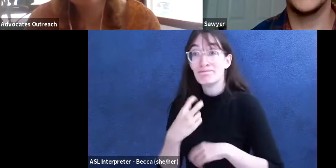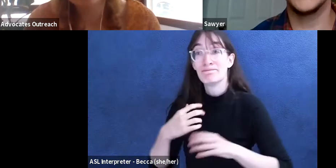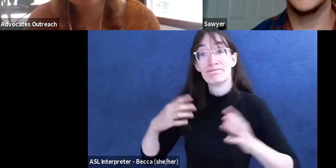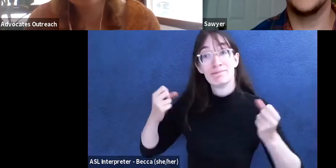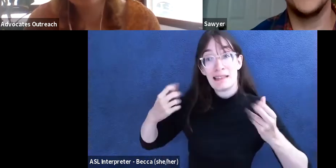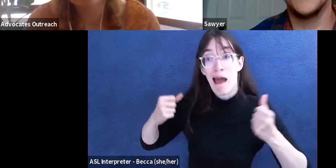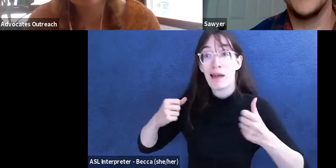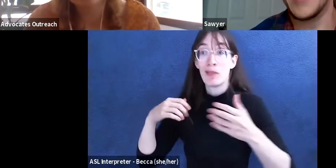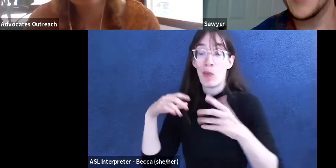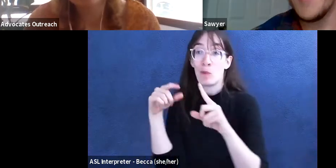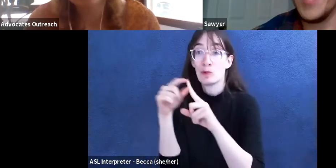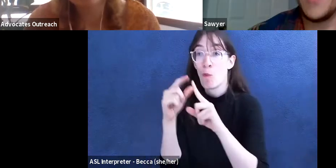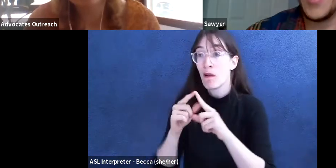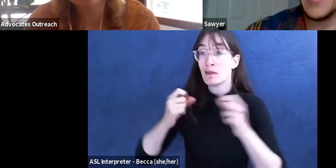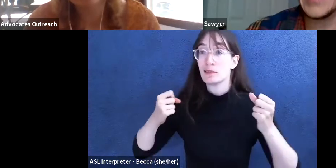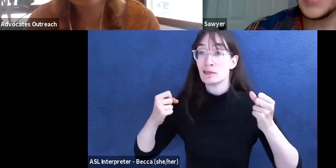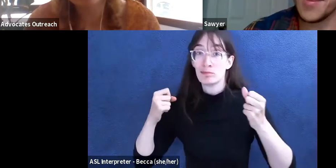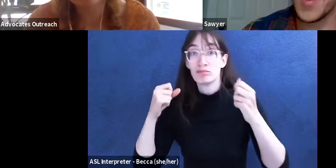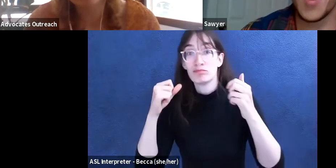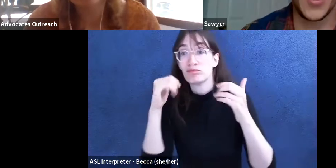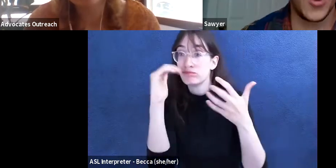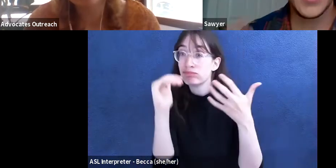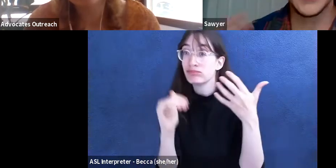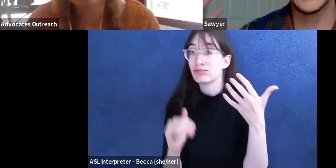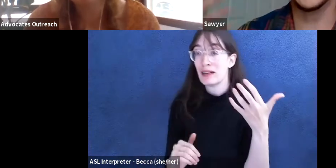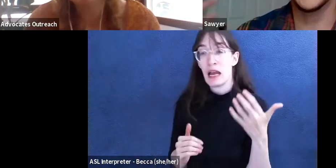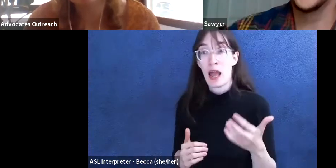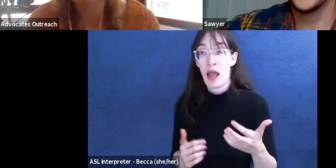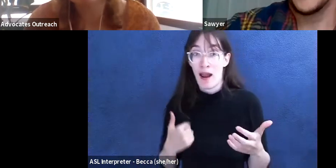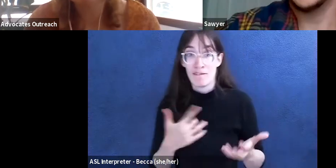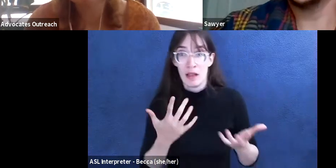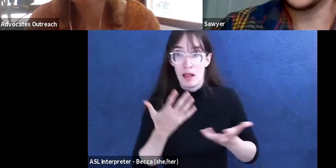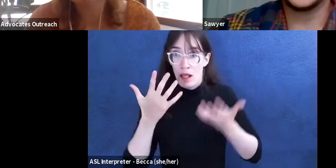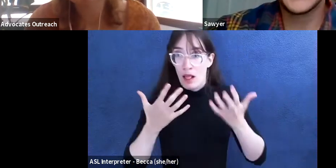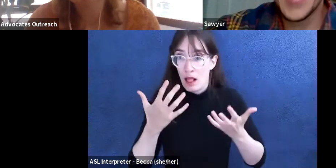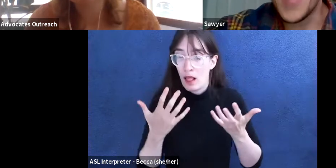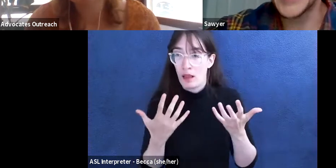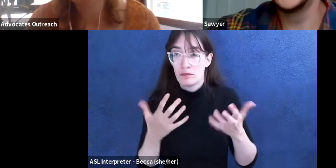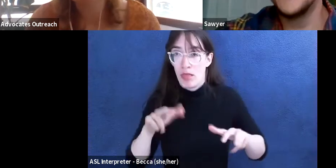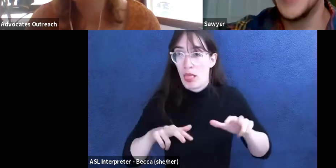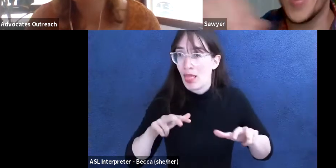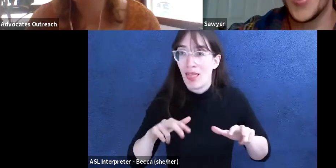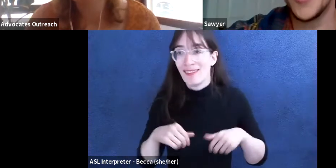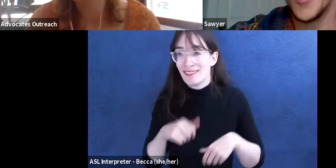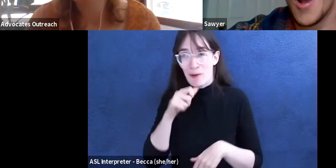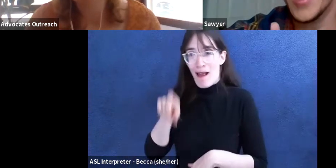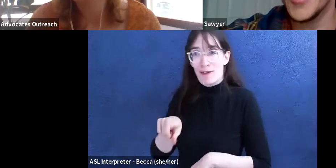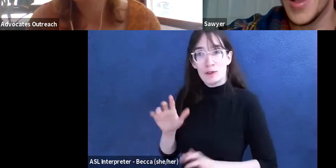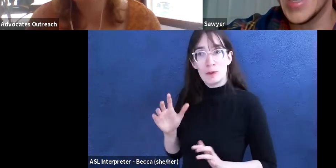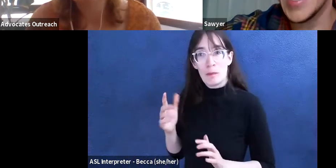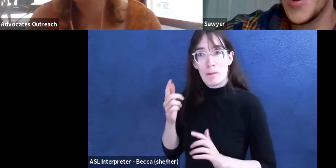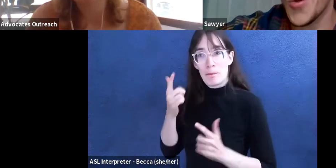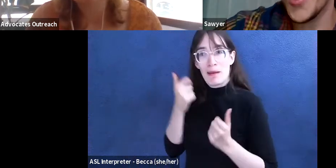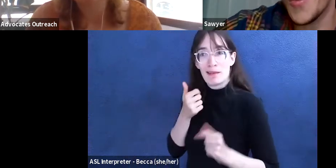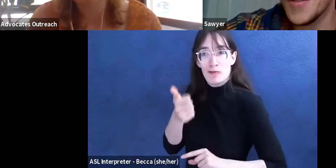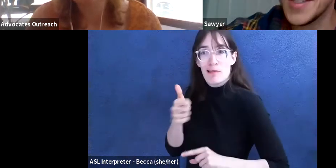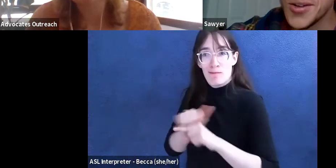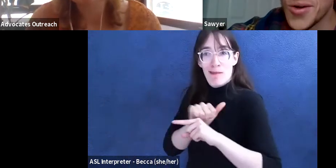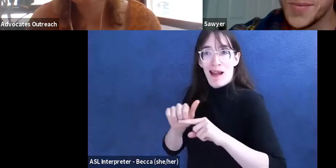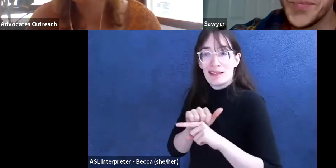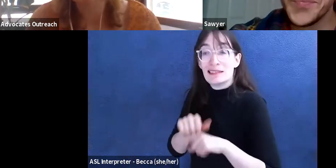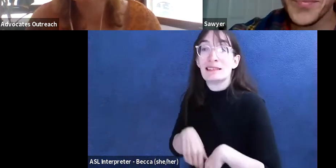parts, for example. And we recommend using the medical names for body parts. So